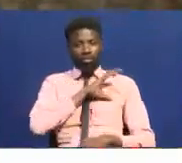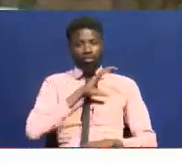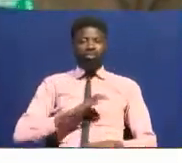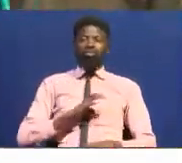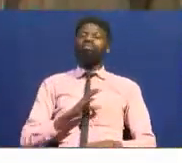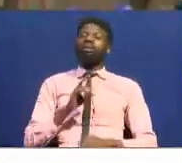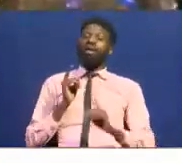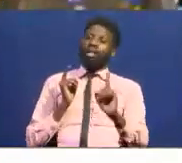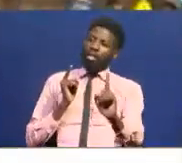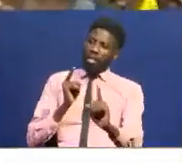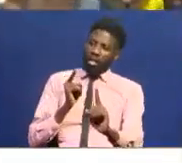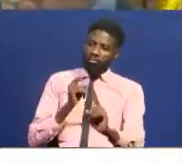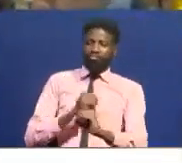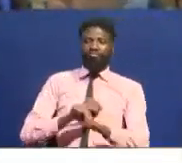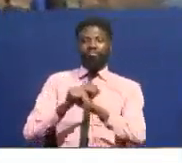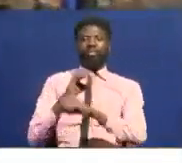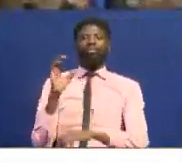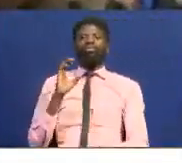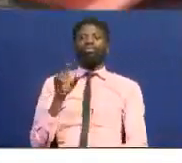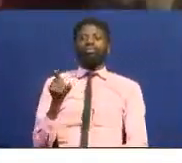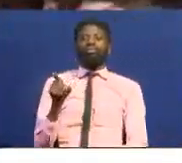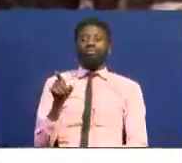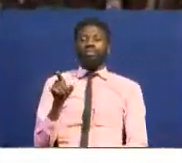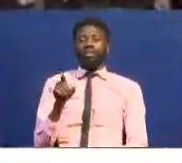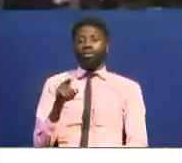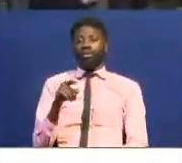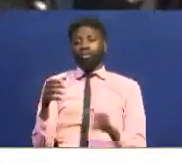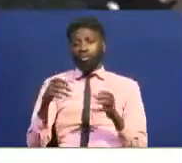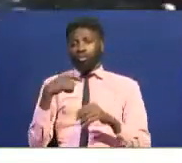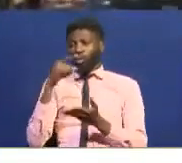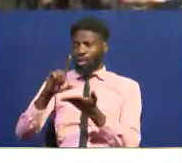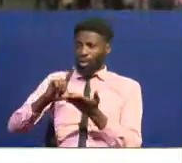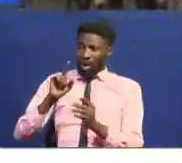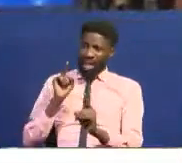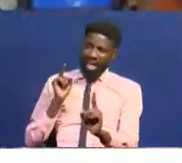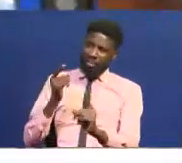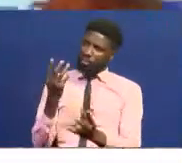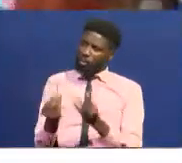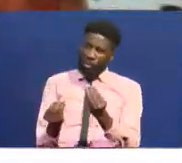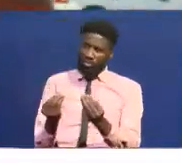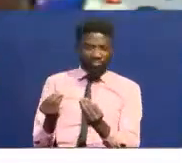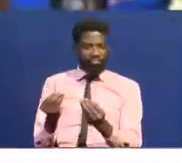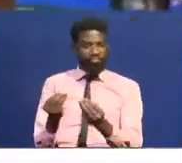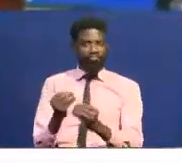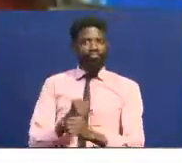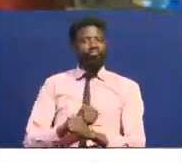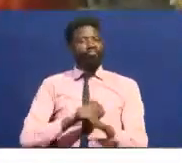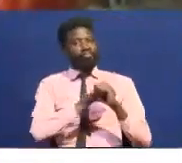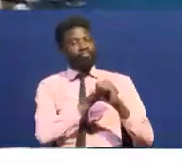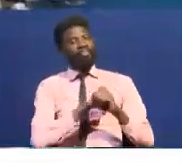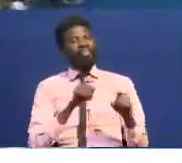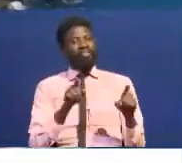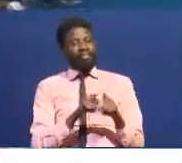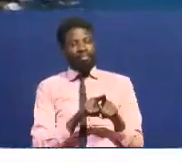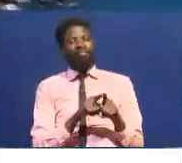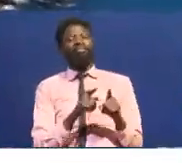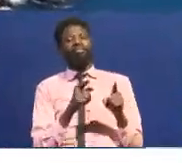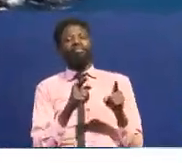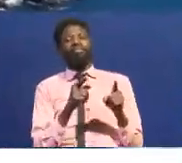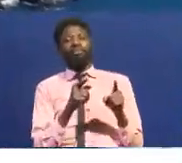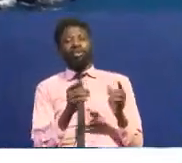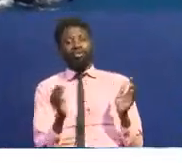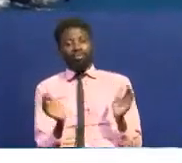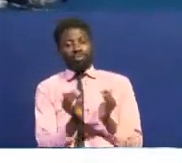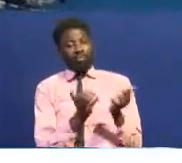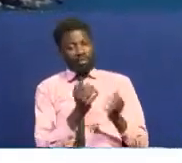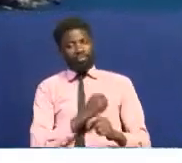shield consumers from predatory credit practices, as well as protect the interests of small businesses and their creditors. Meanwhile,